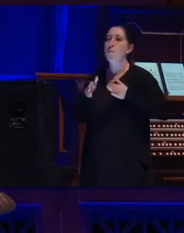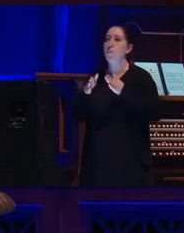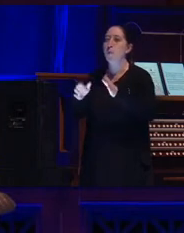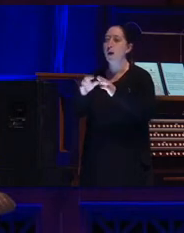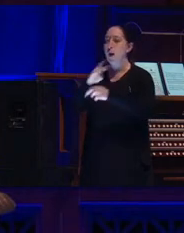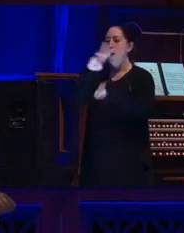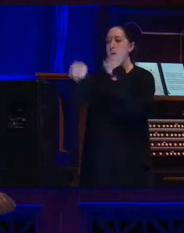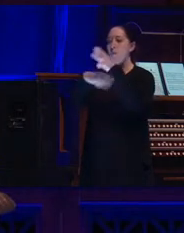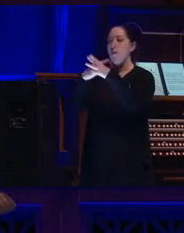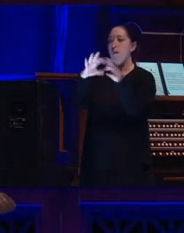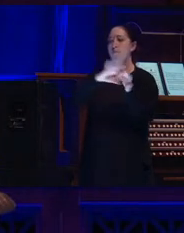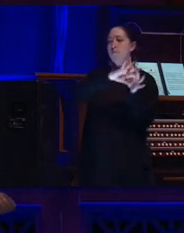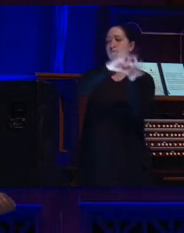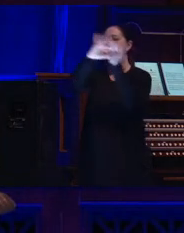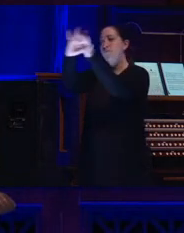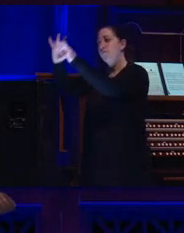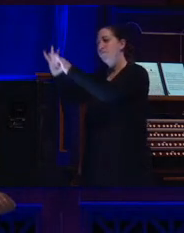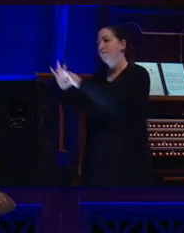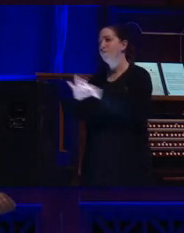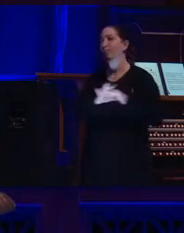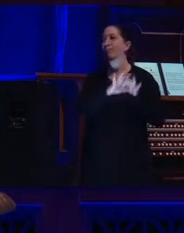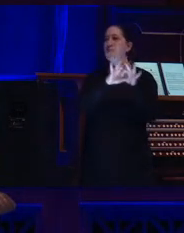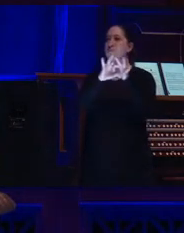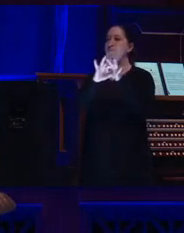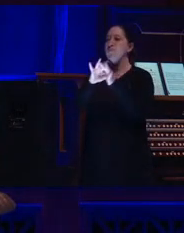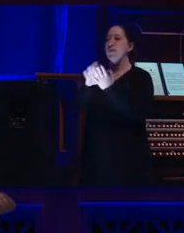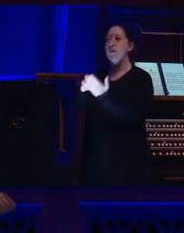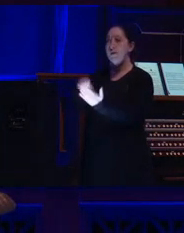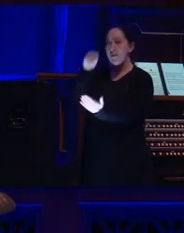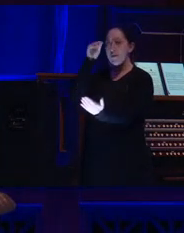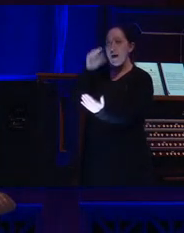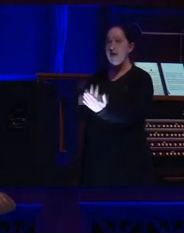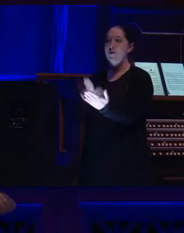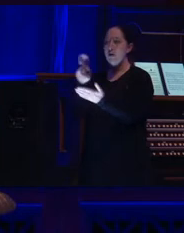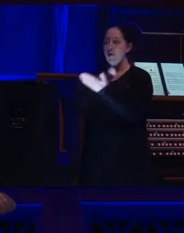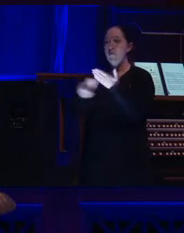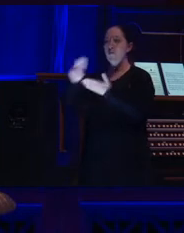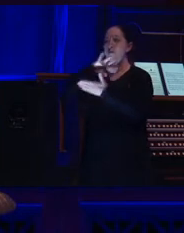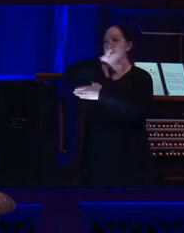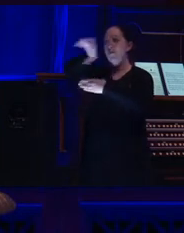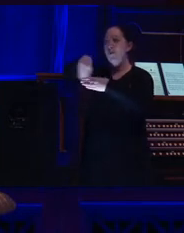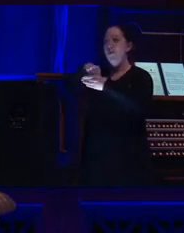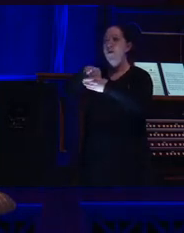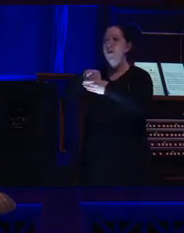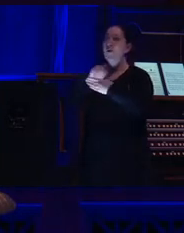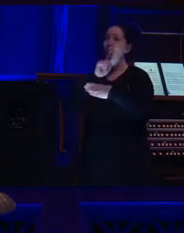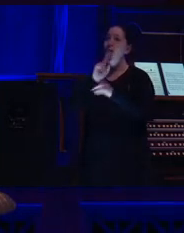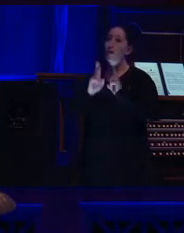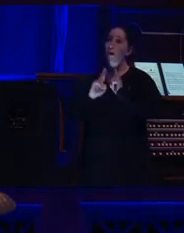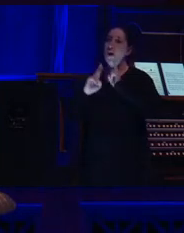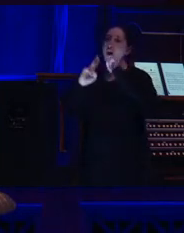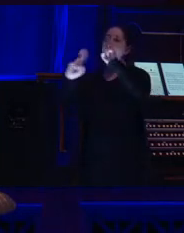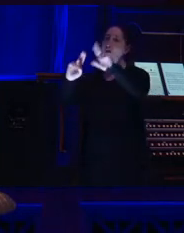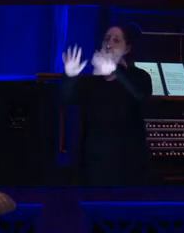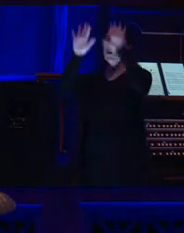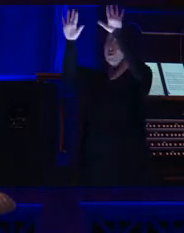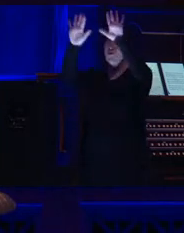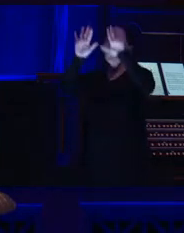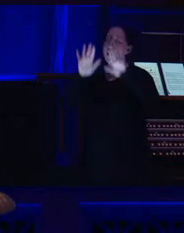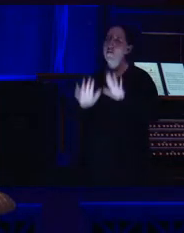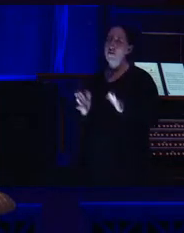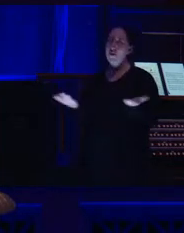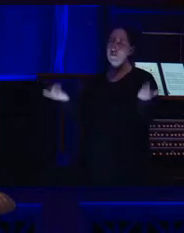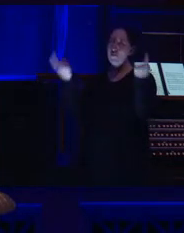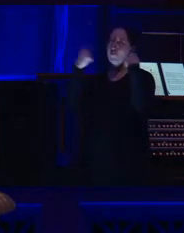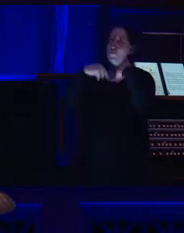worldwide community of scholars of which this university is a part. We are honored and grateful that you have